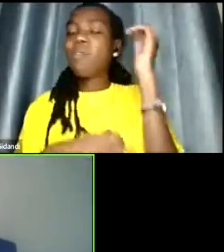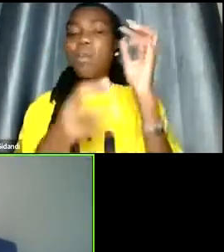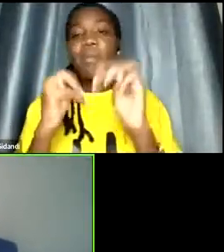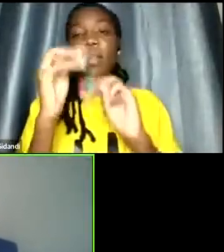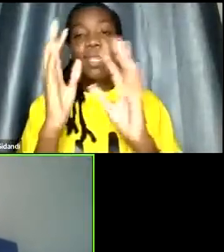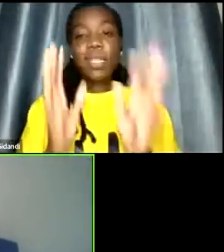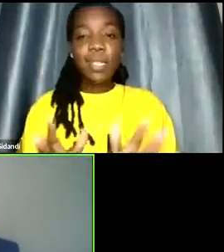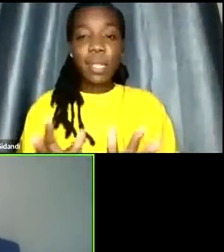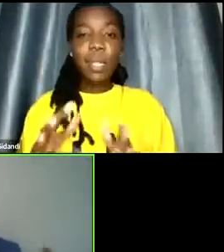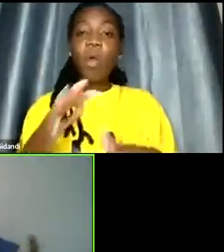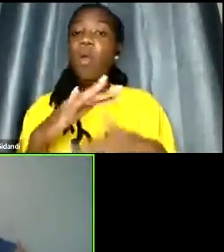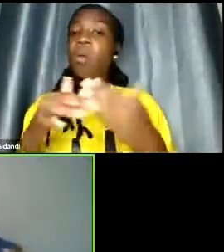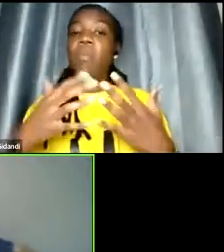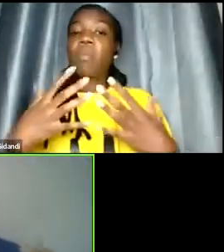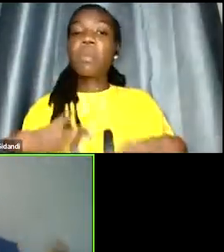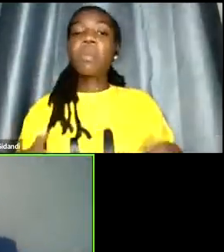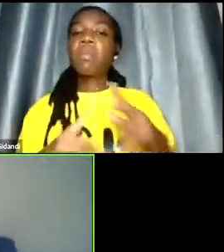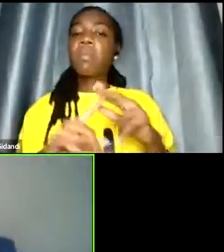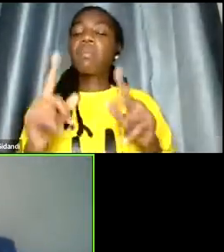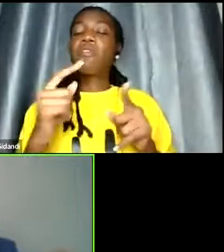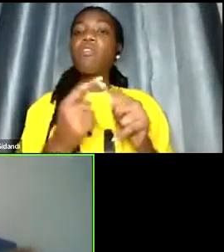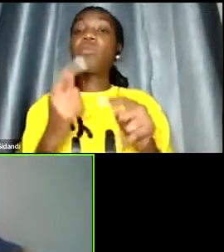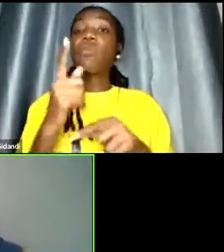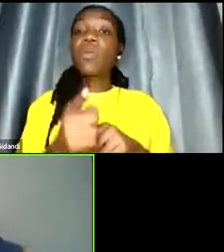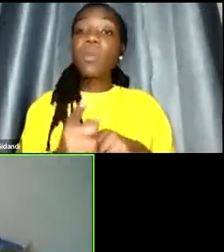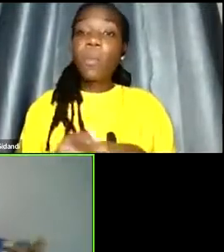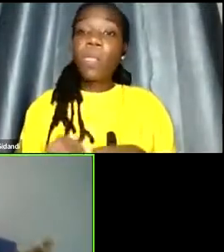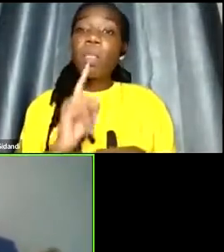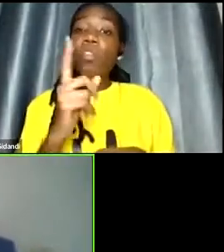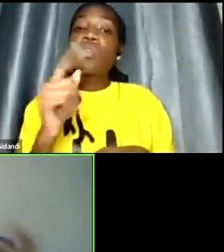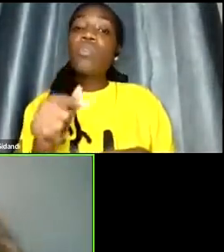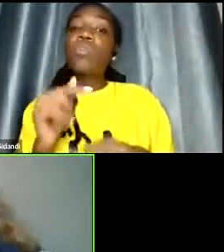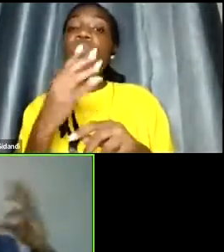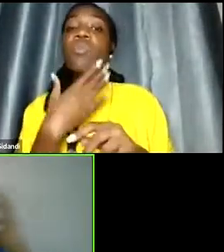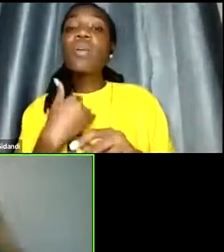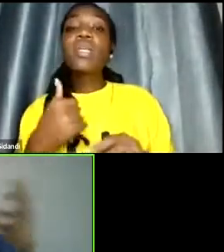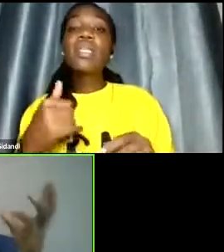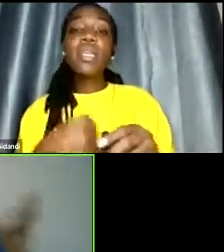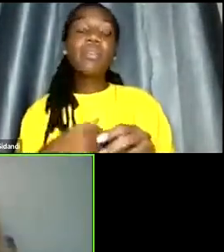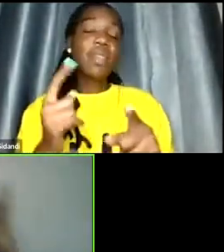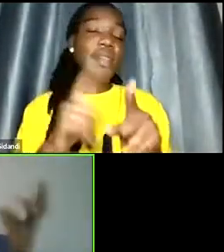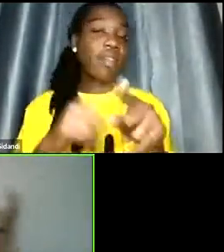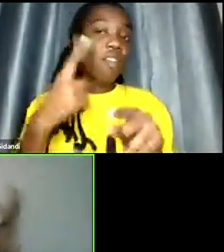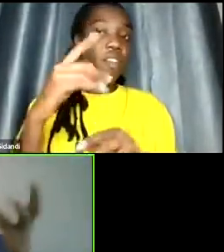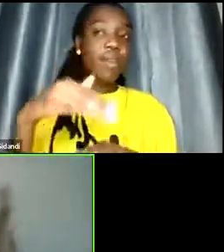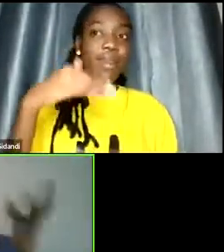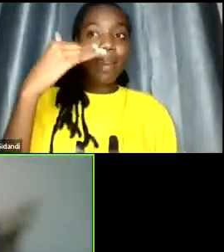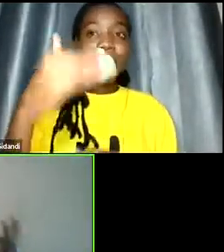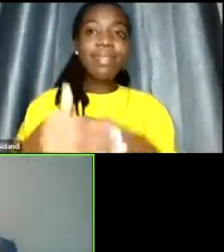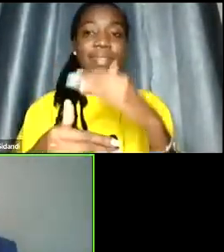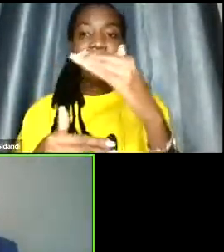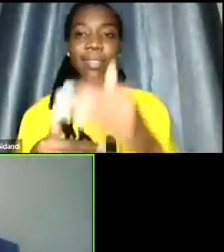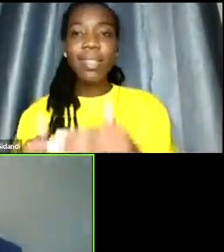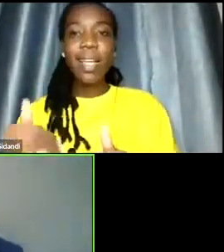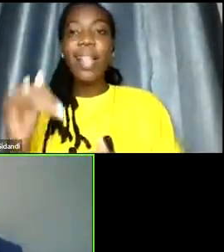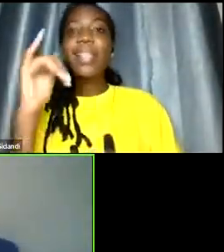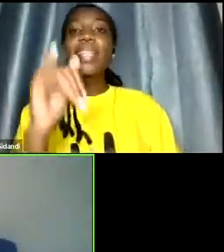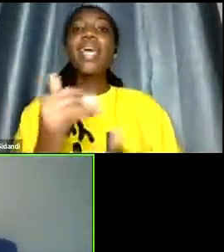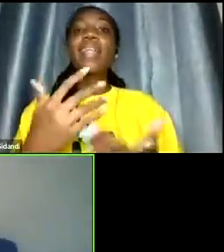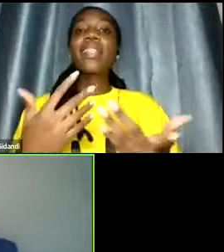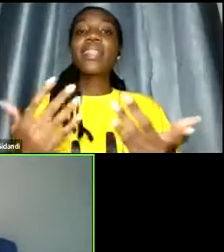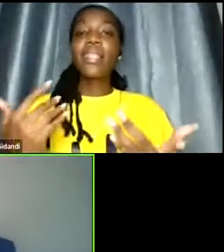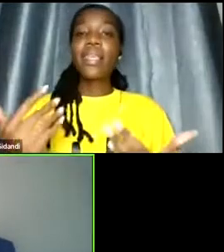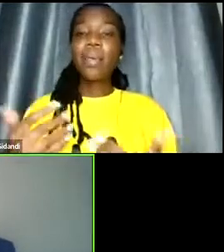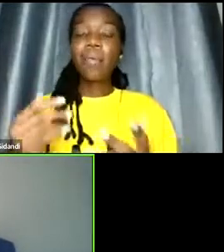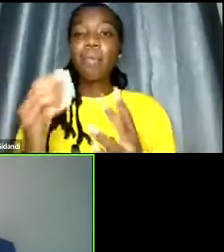away from you. So you need to try and find the nexus, the connectivity, that synergy between